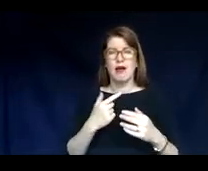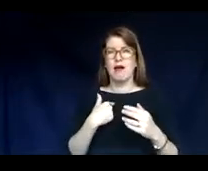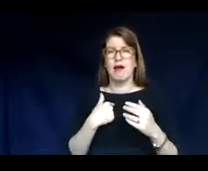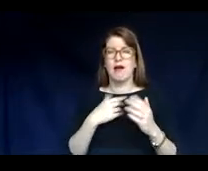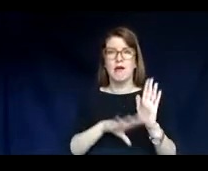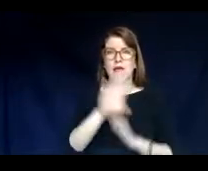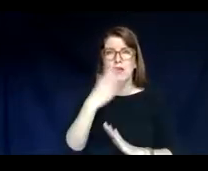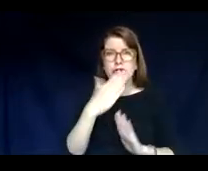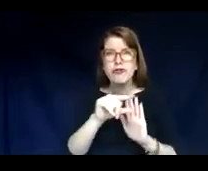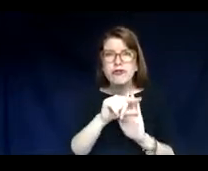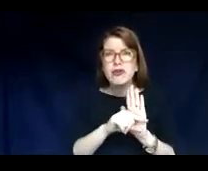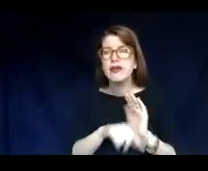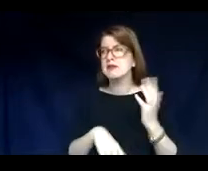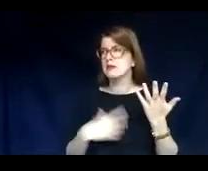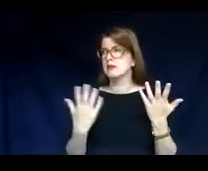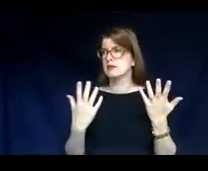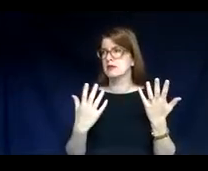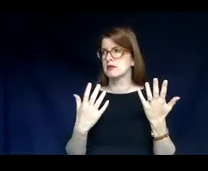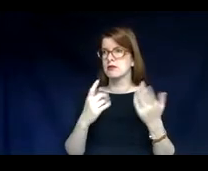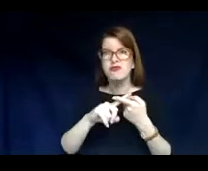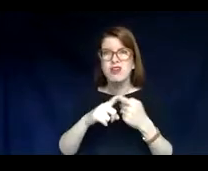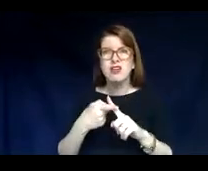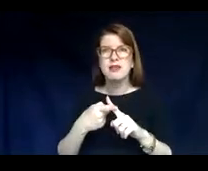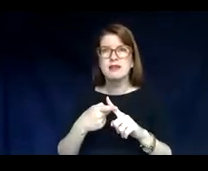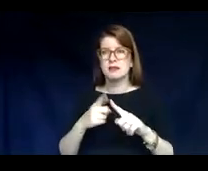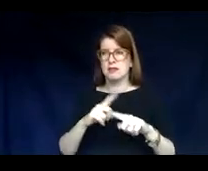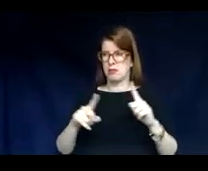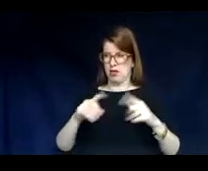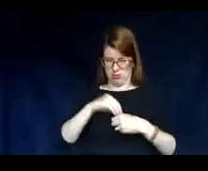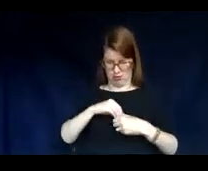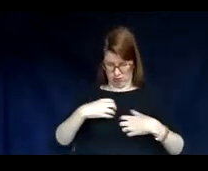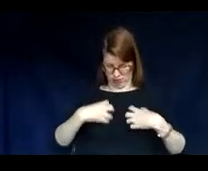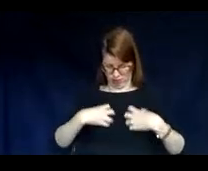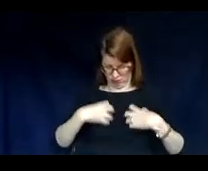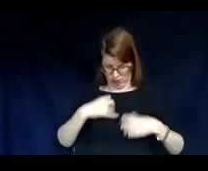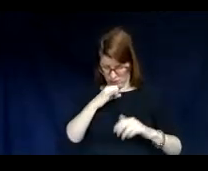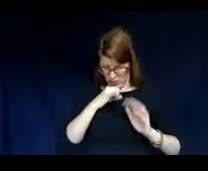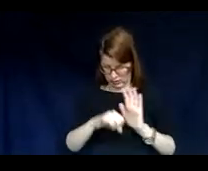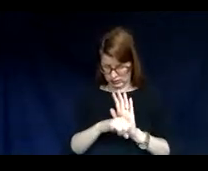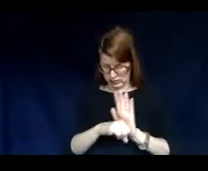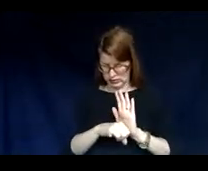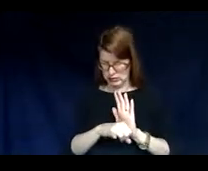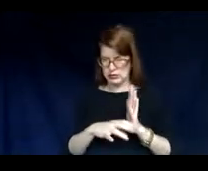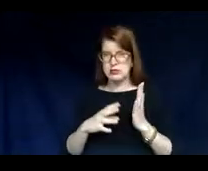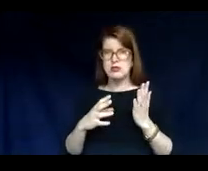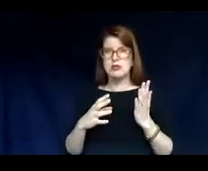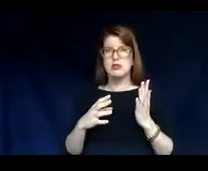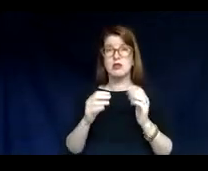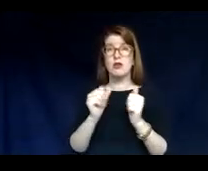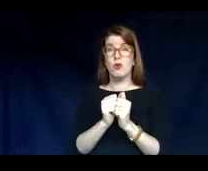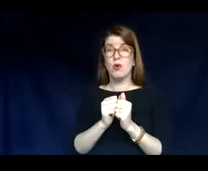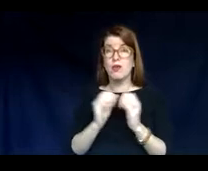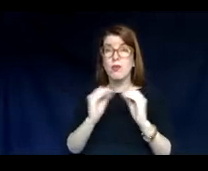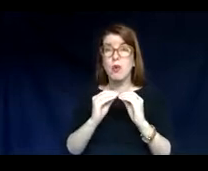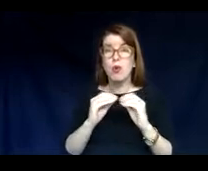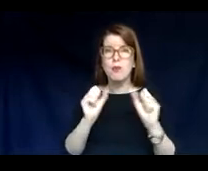friendships lay a kid that was struggling with identity. As I began to explore my faith more, and with increased access to the internet, I tried to find out the